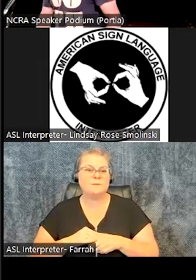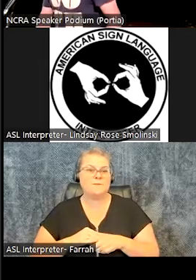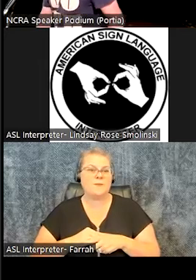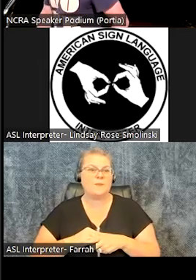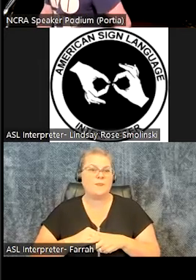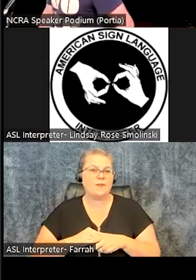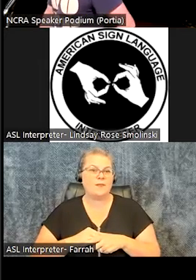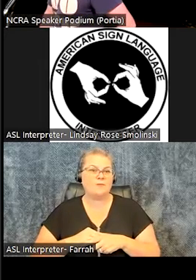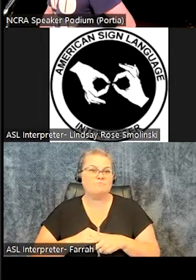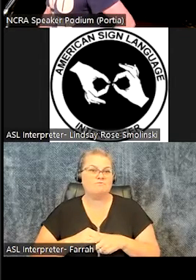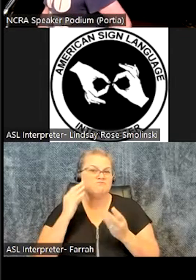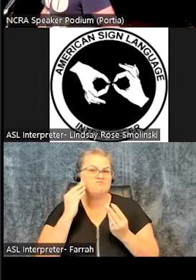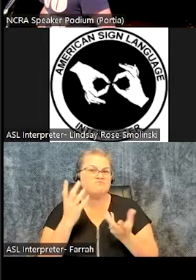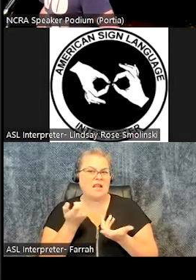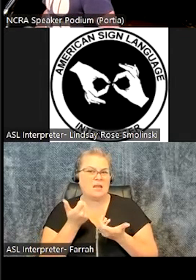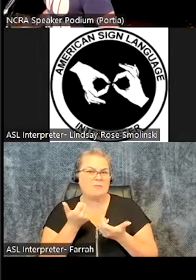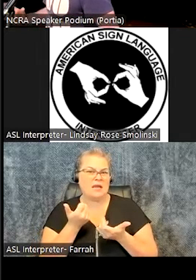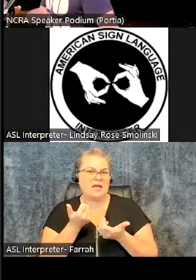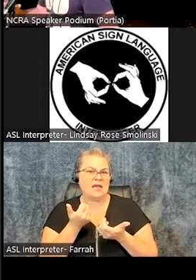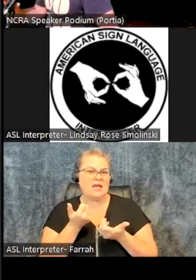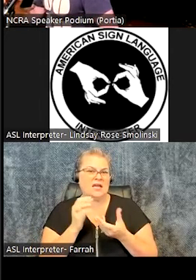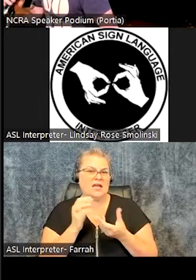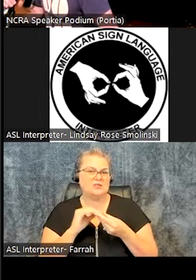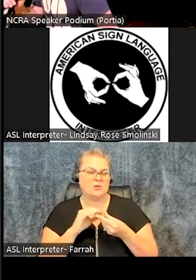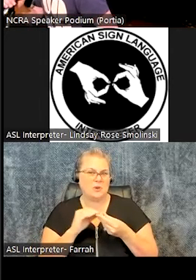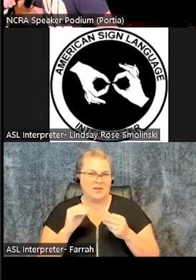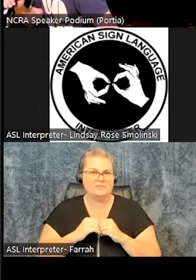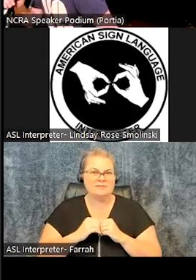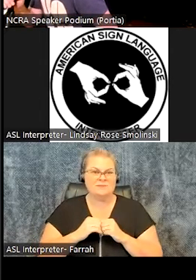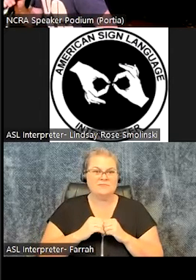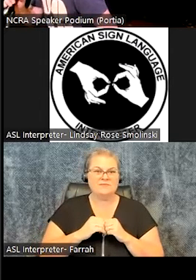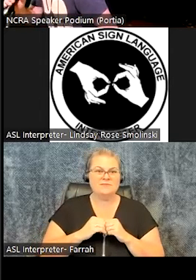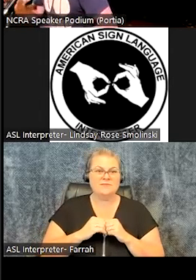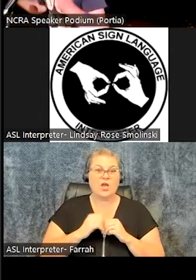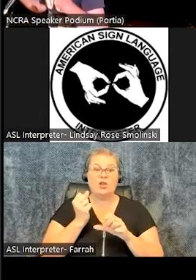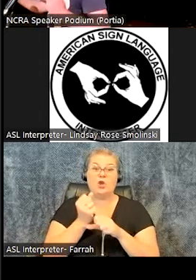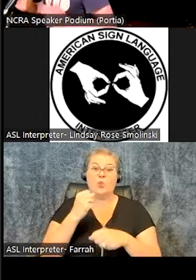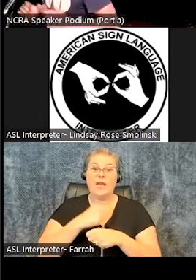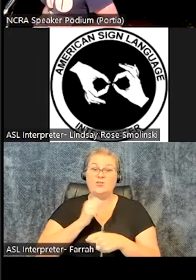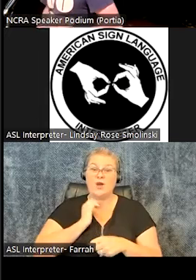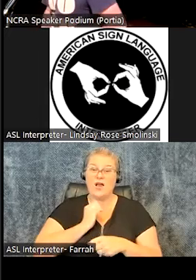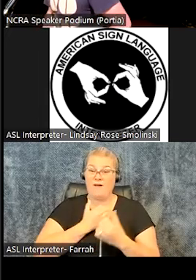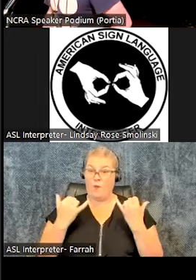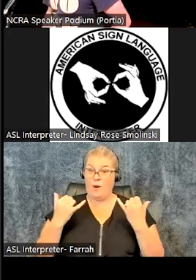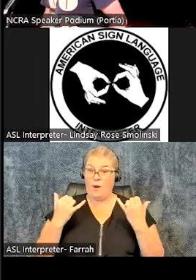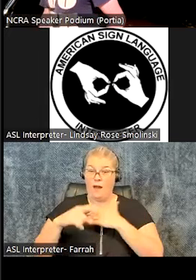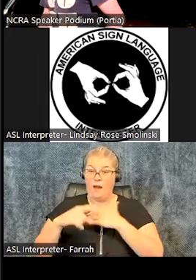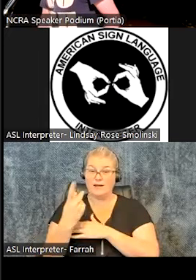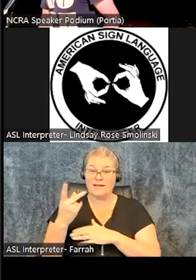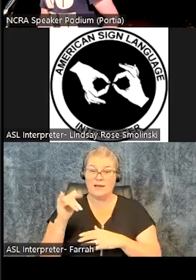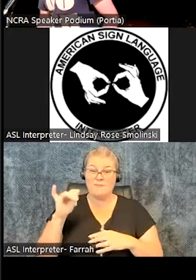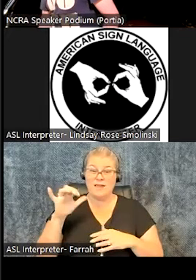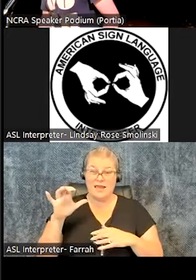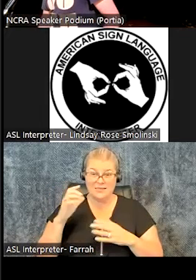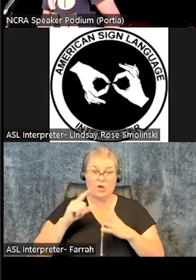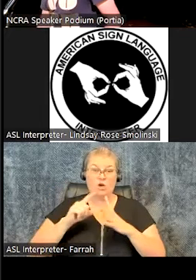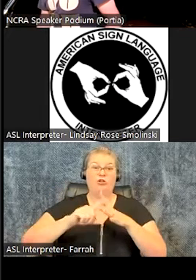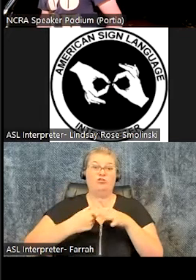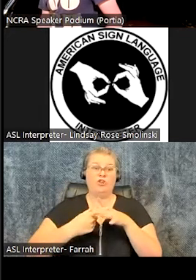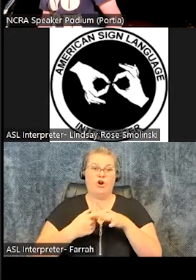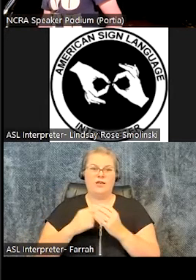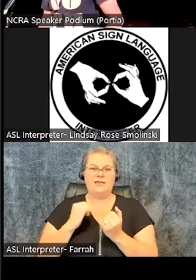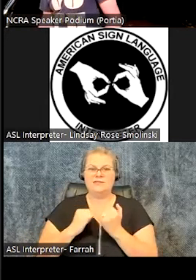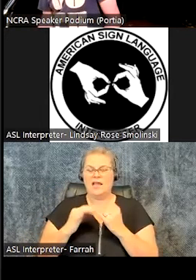To give a little bit of a backstory, the creation of our modern day plastics really started in late